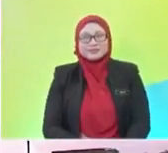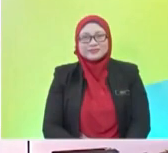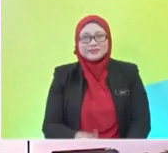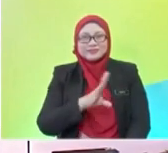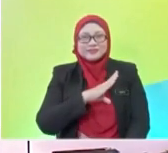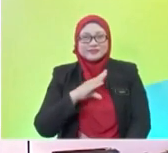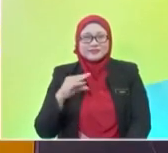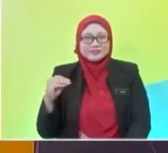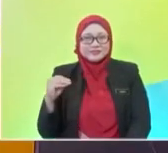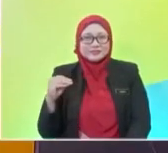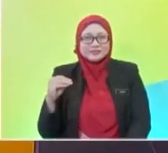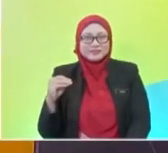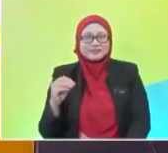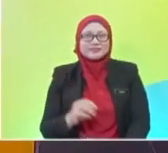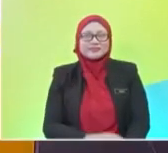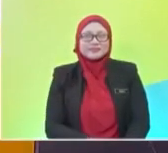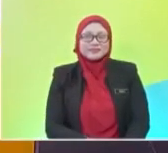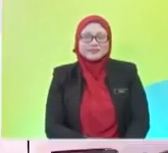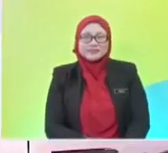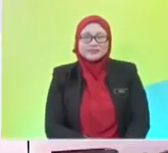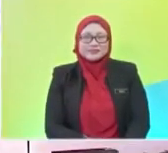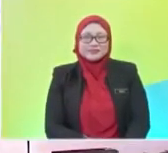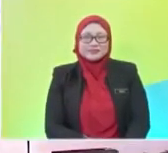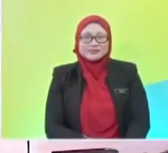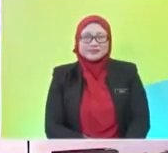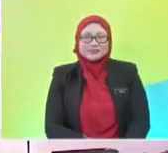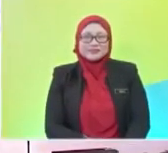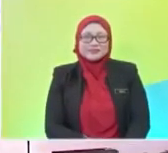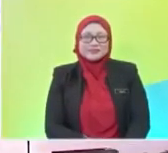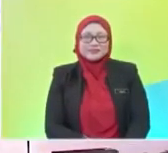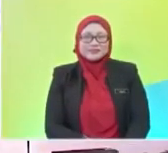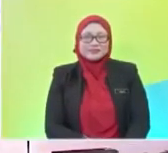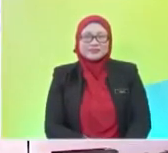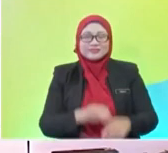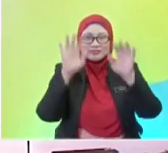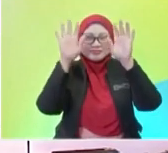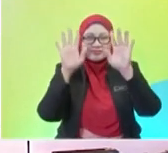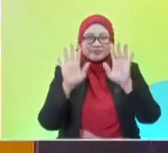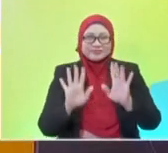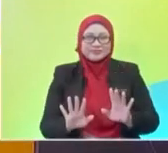and... And... Okay. Rain...